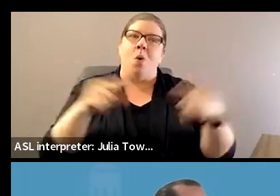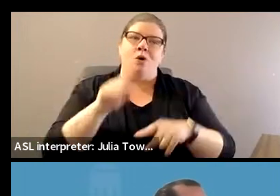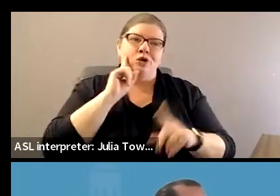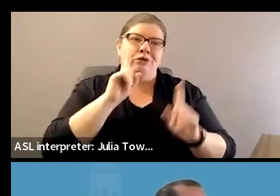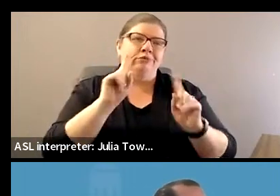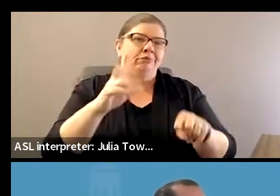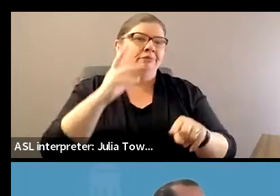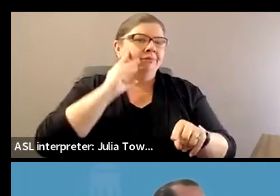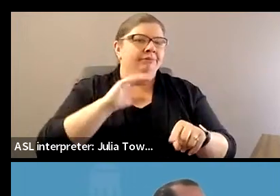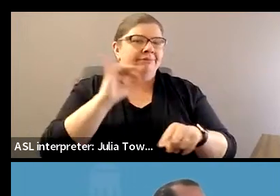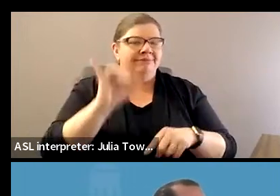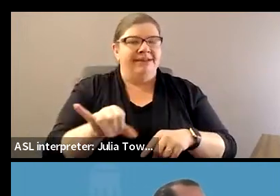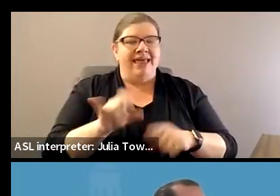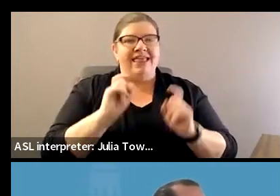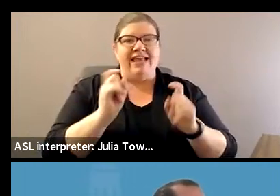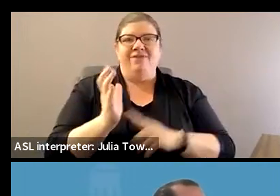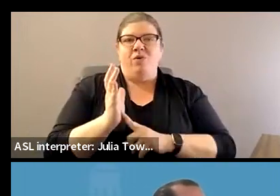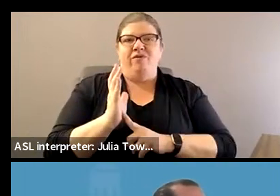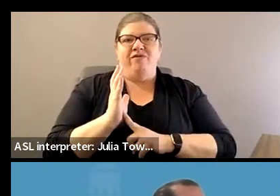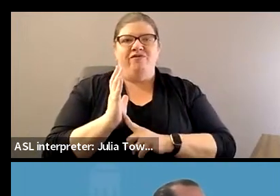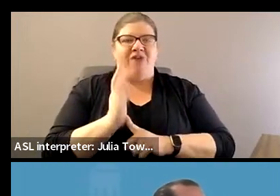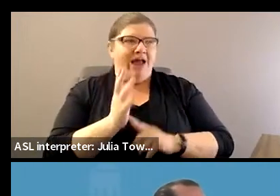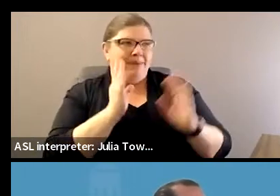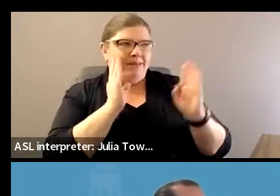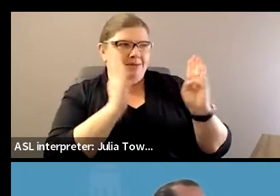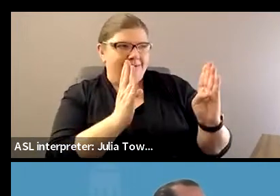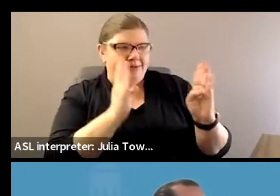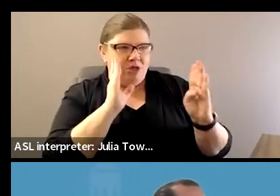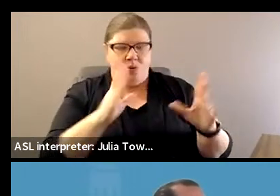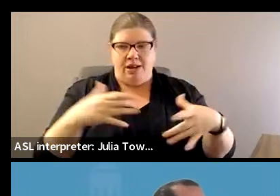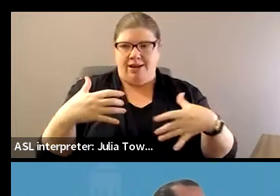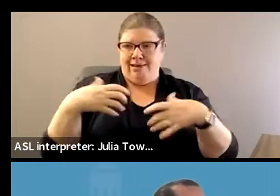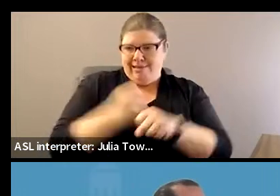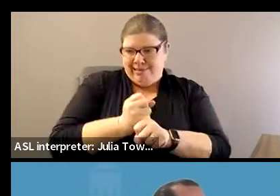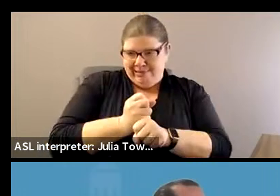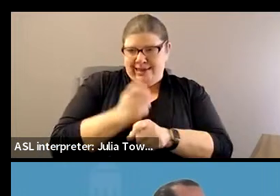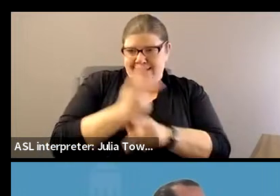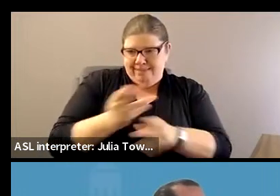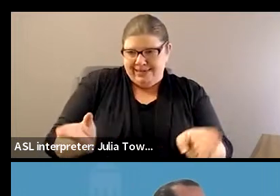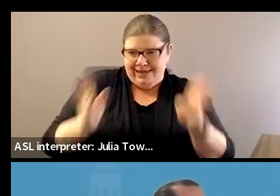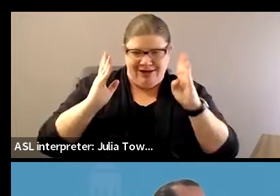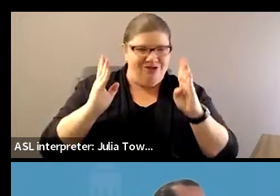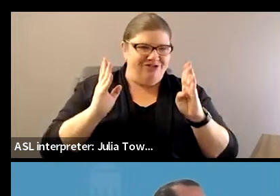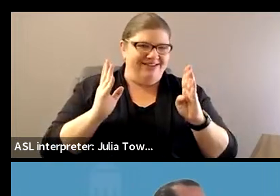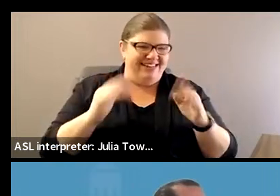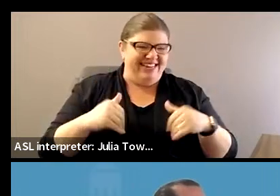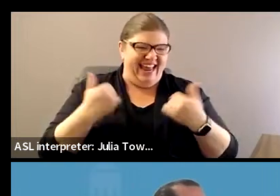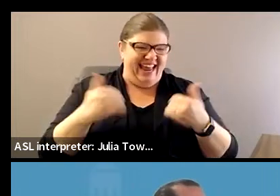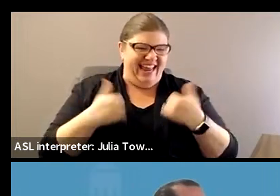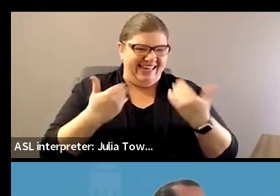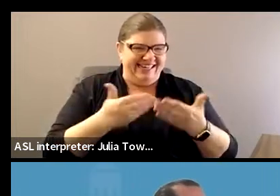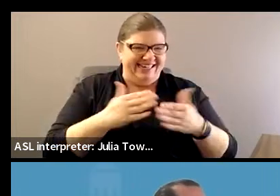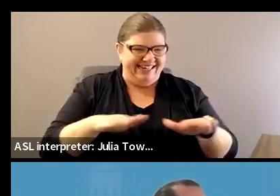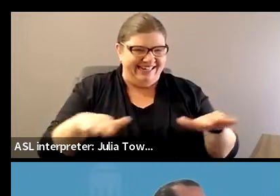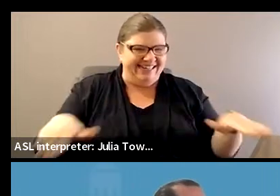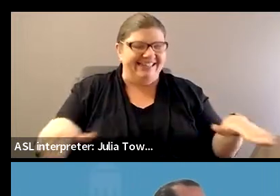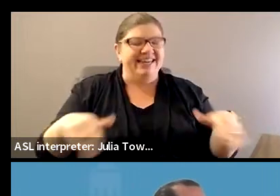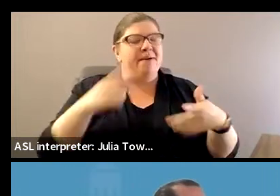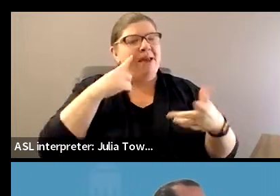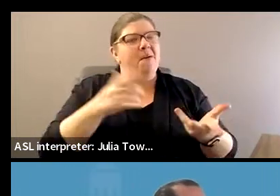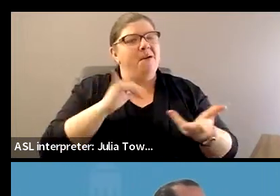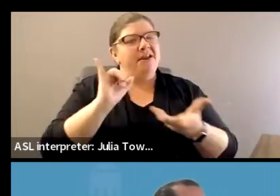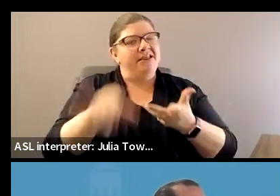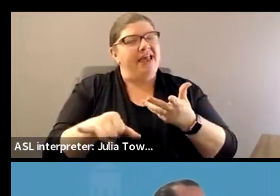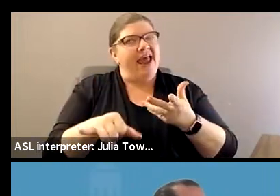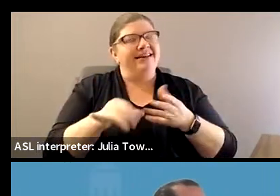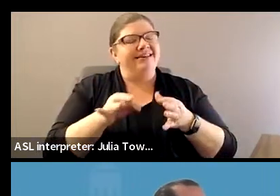experience. They give you about 5 minutes of their time. And so you really know how to be efficient and keep their attention. So I really appreciate those. And we might want to extend that as